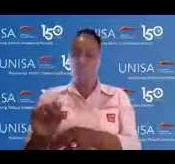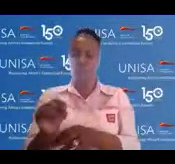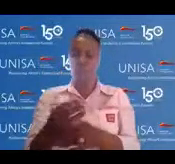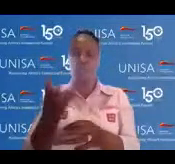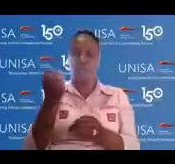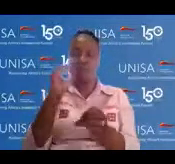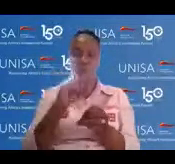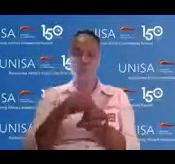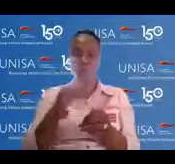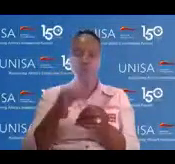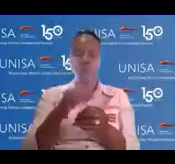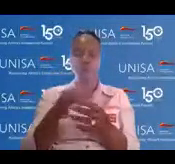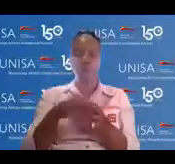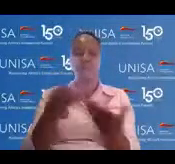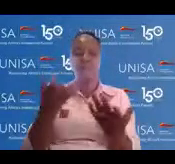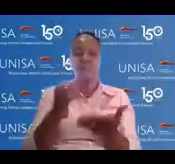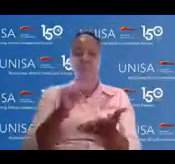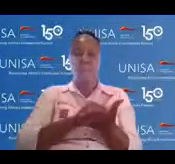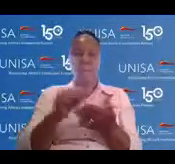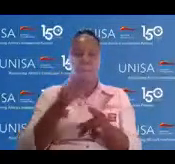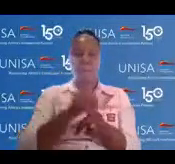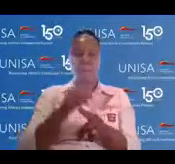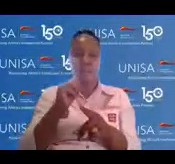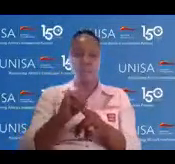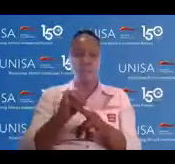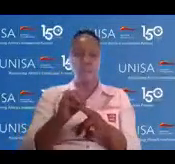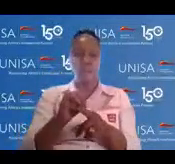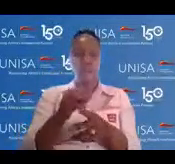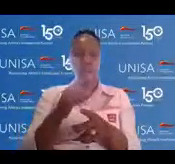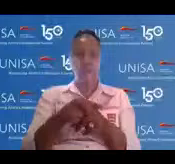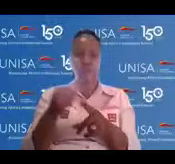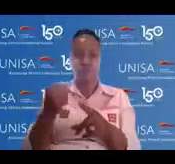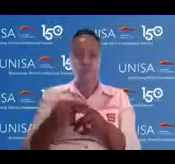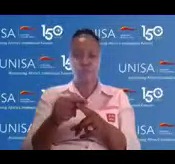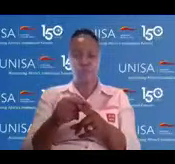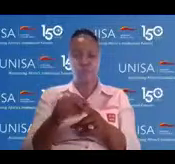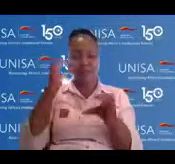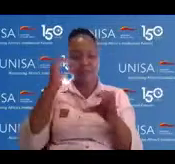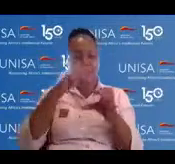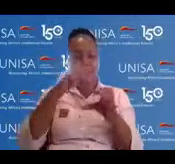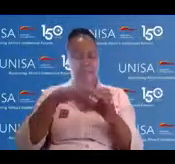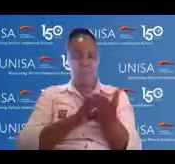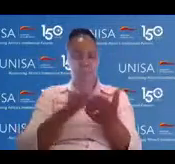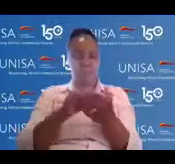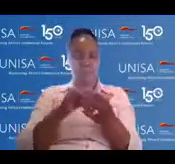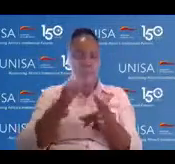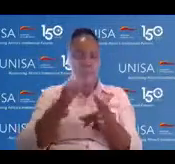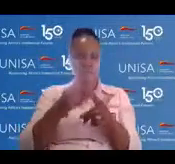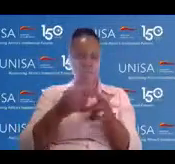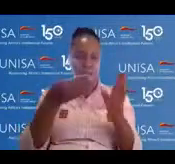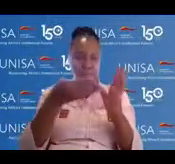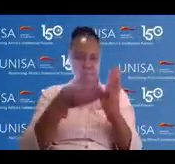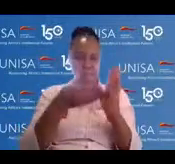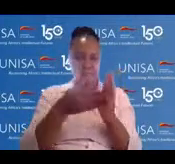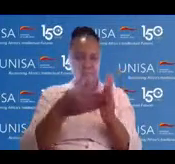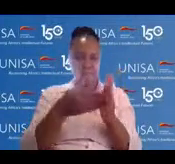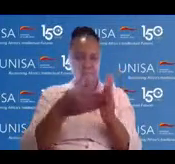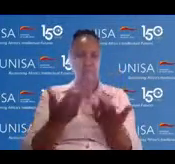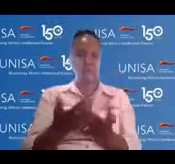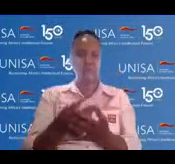can say Insert Password from here. You see, it inserted the password, so now I can actually start the